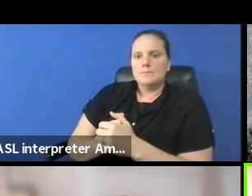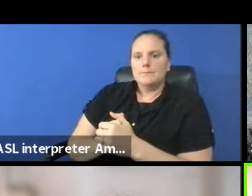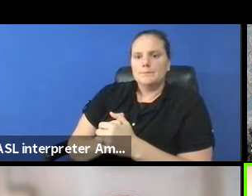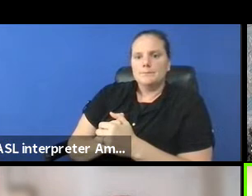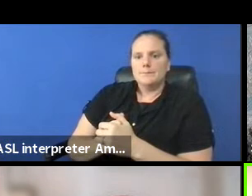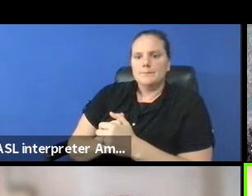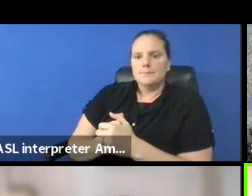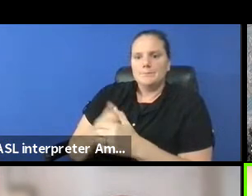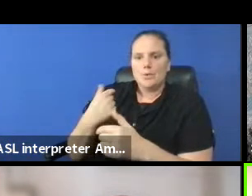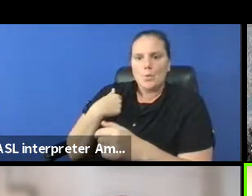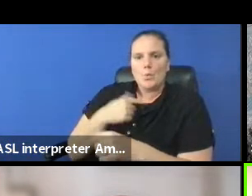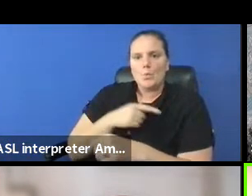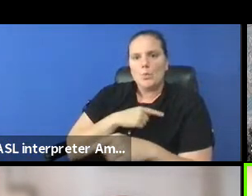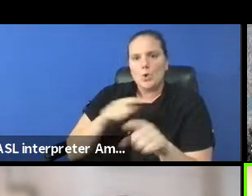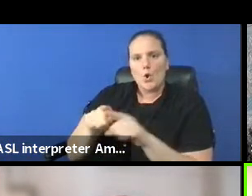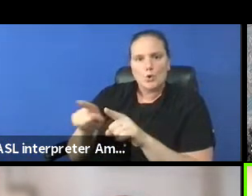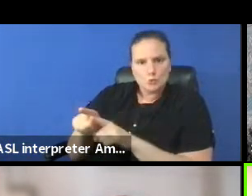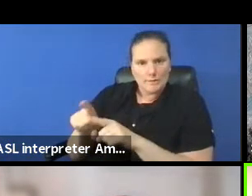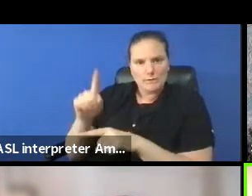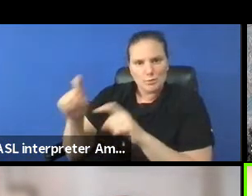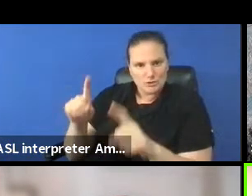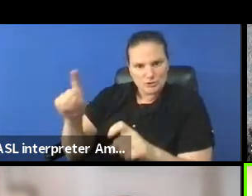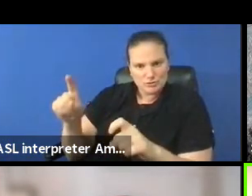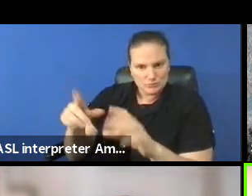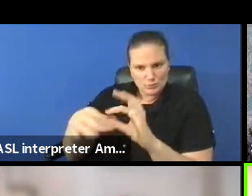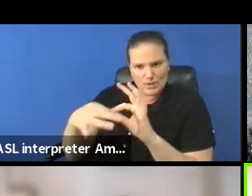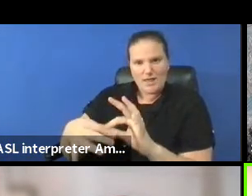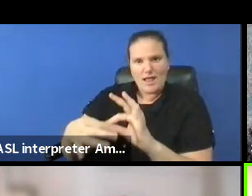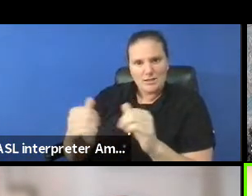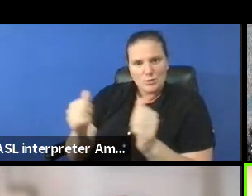We had a question in